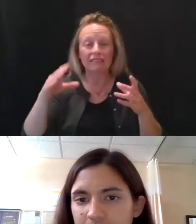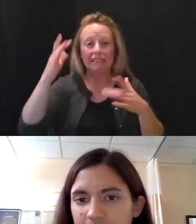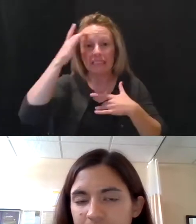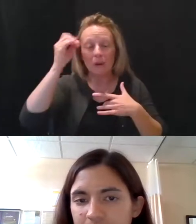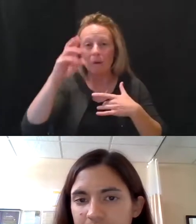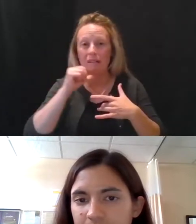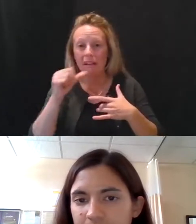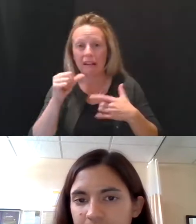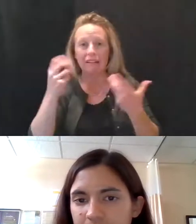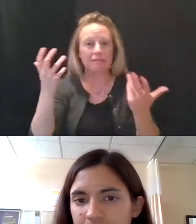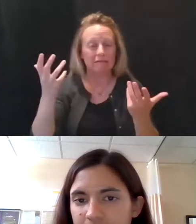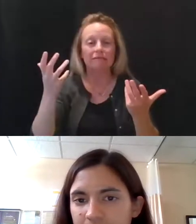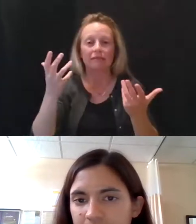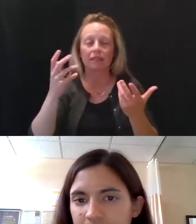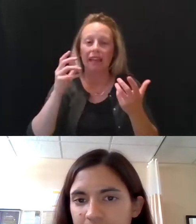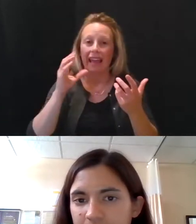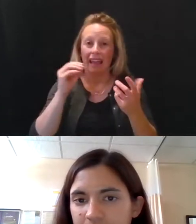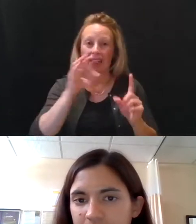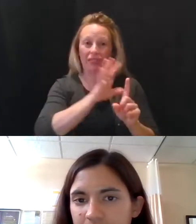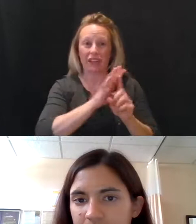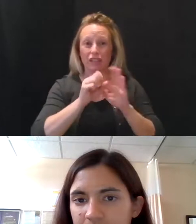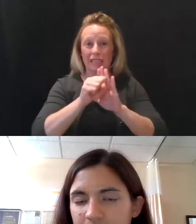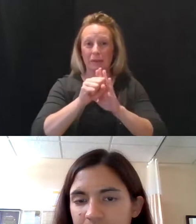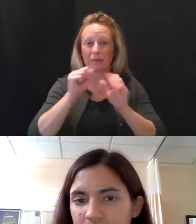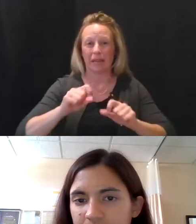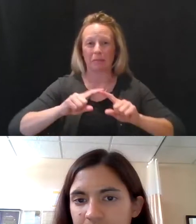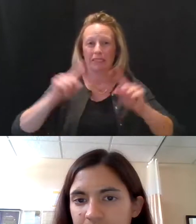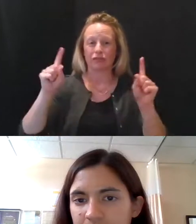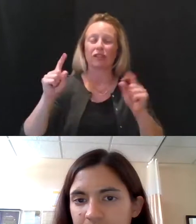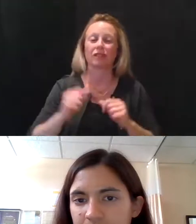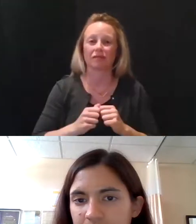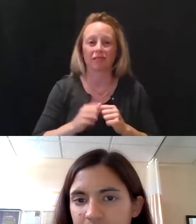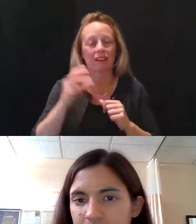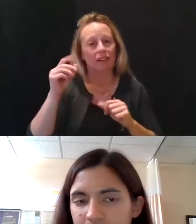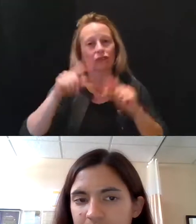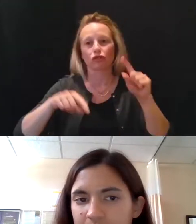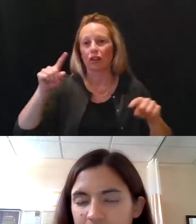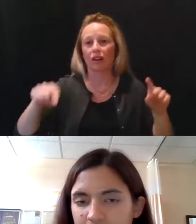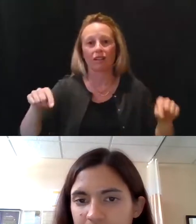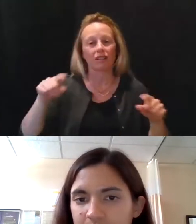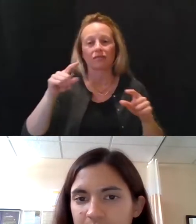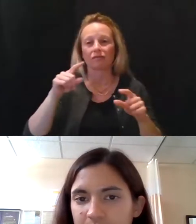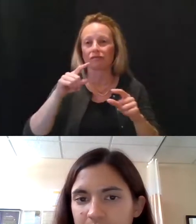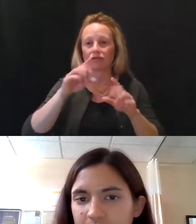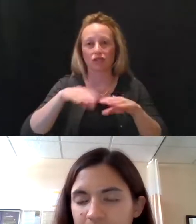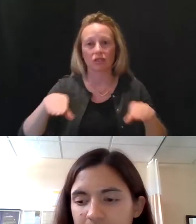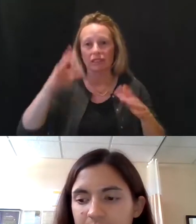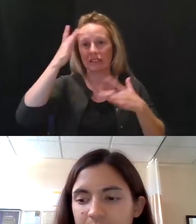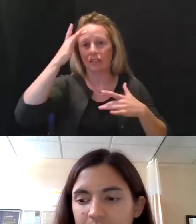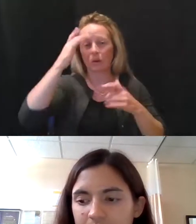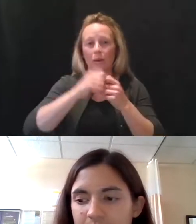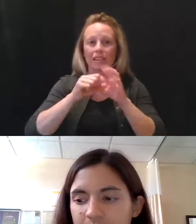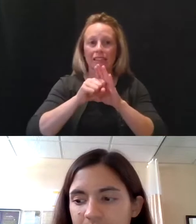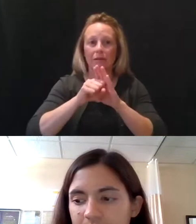what adults are experiencing. Add to that, there are a variety of childhood illnesses with symptoms that can